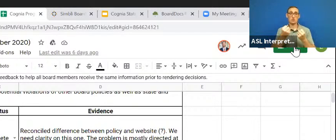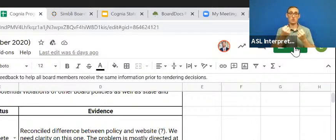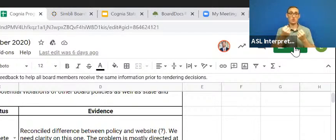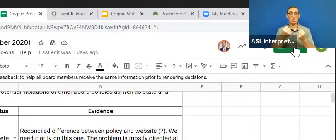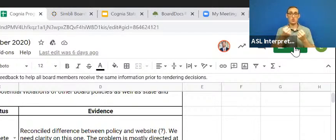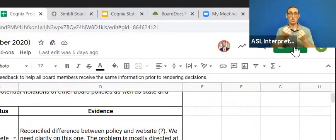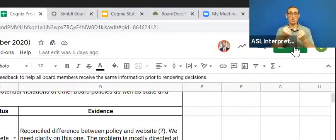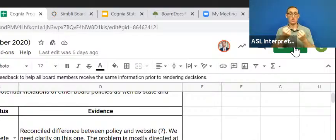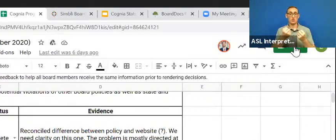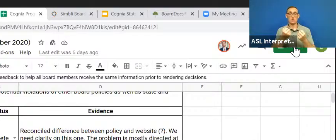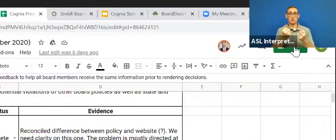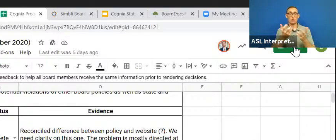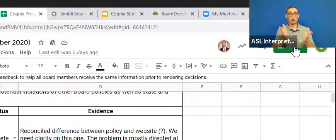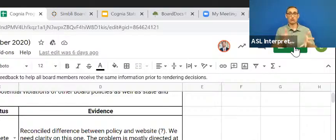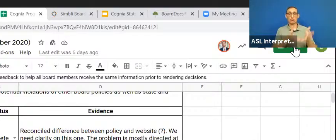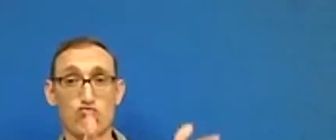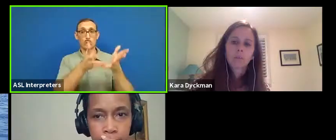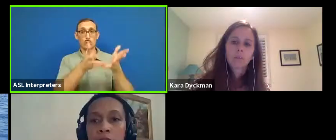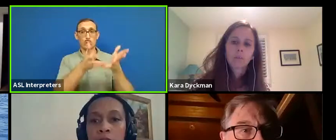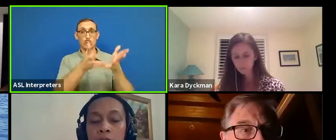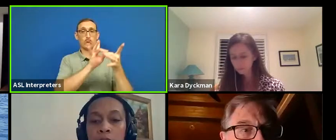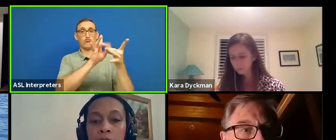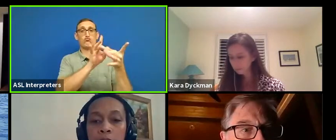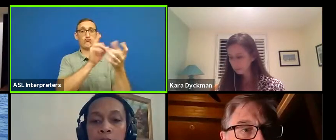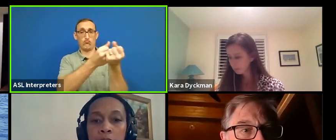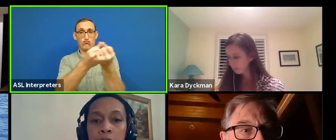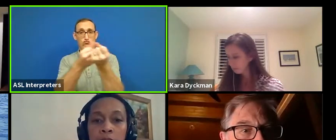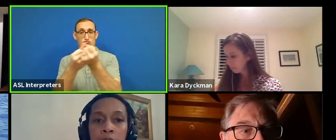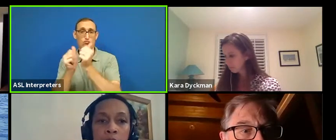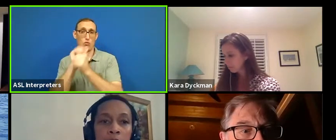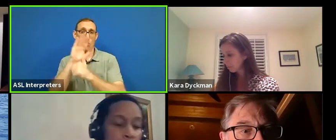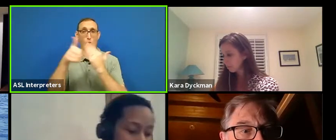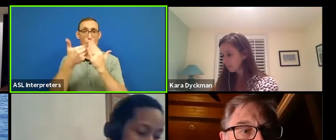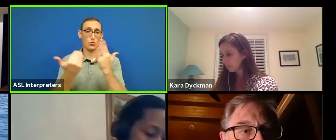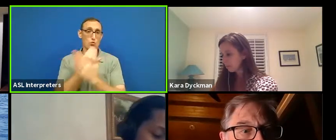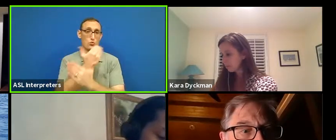fresh page in the new year with the new board.